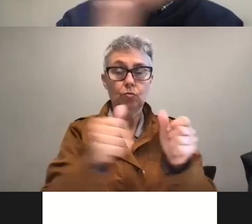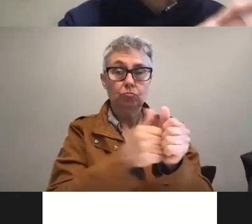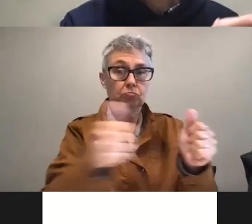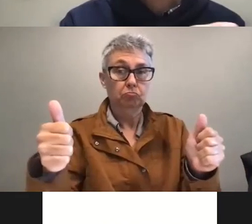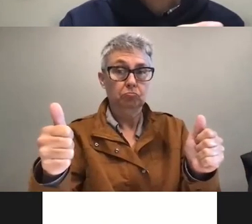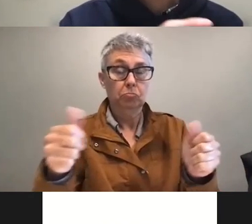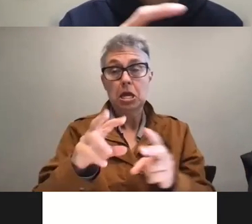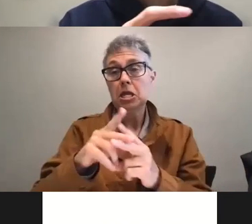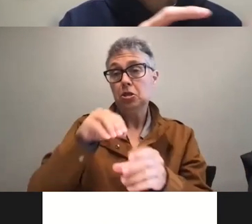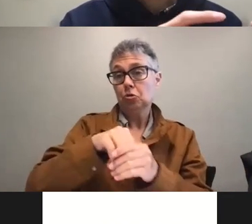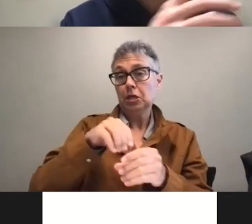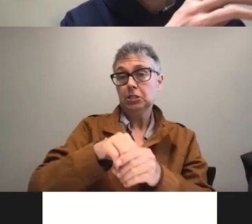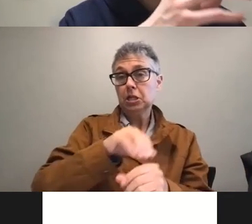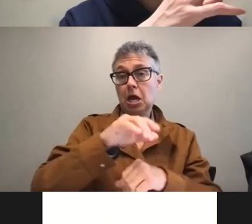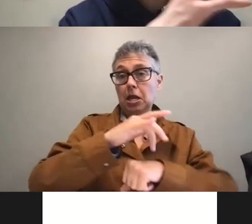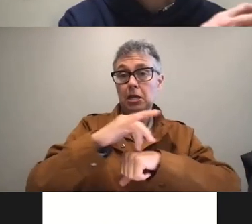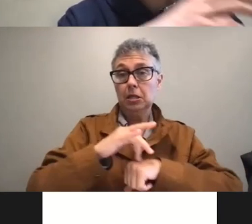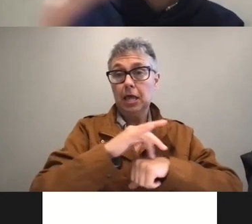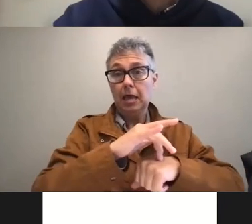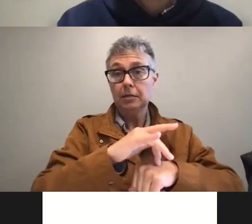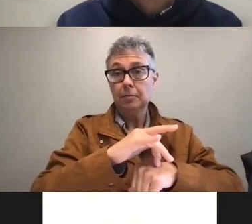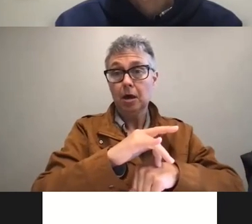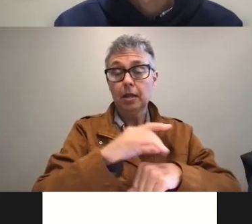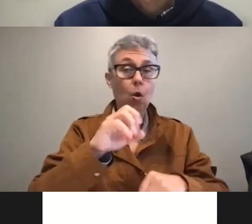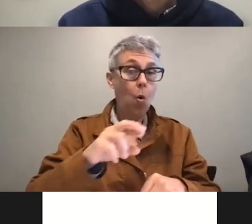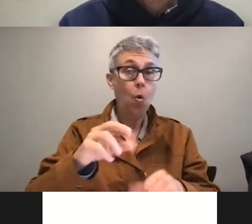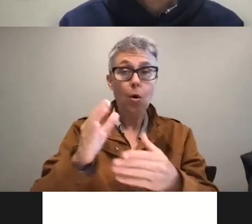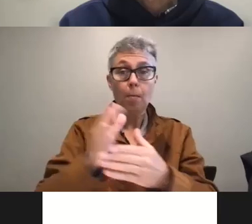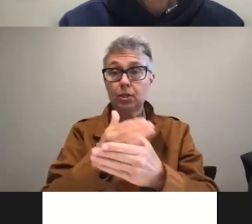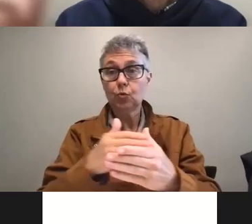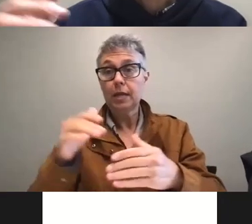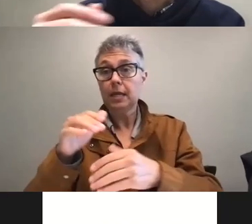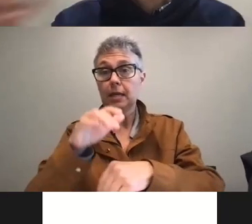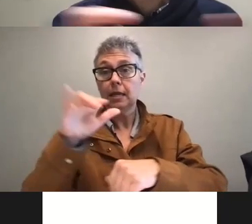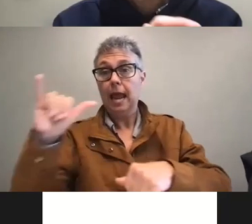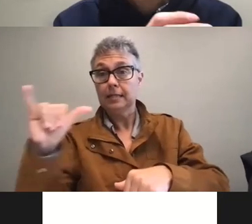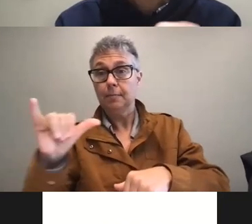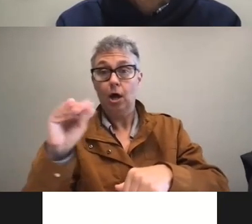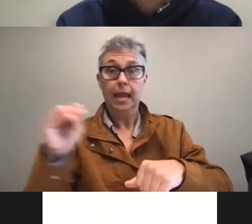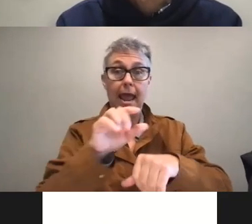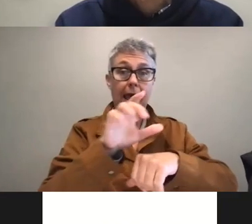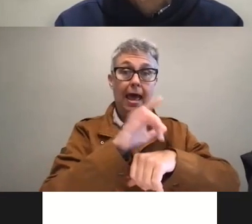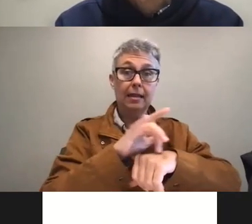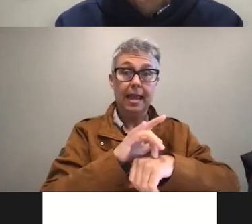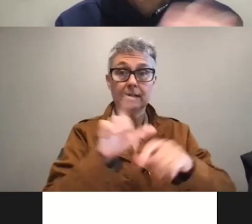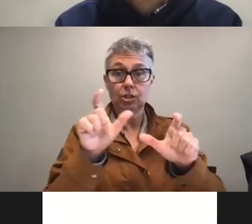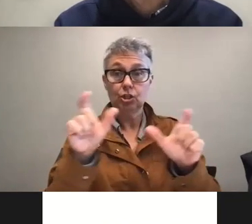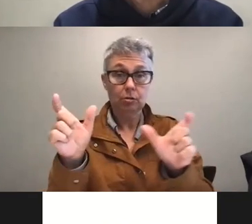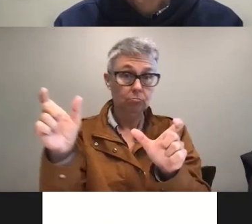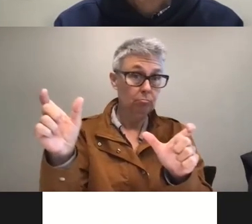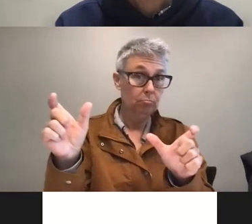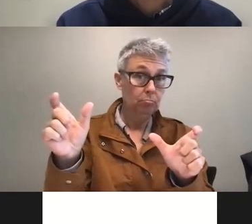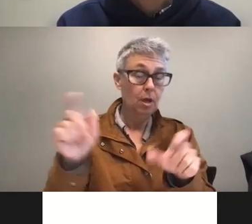either within the antibody or across antibody and antigen. So the reason why we want to predict